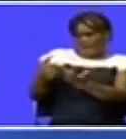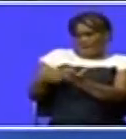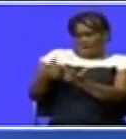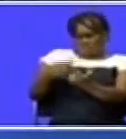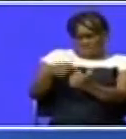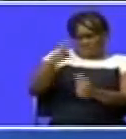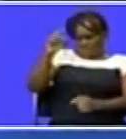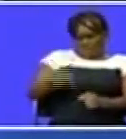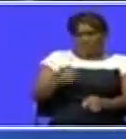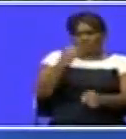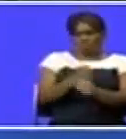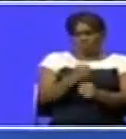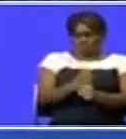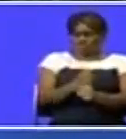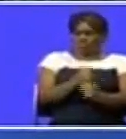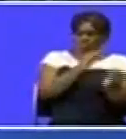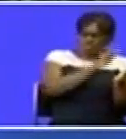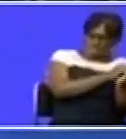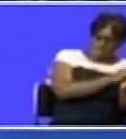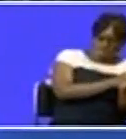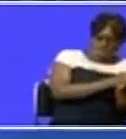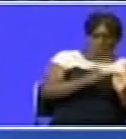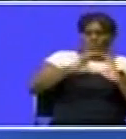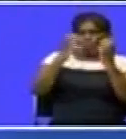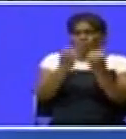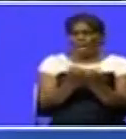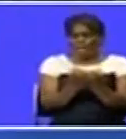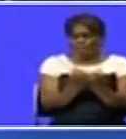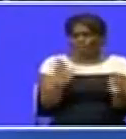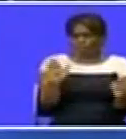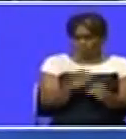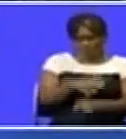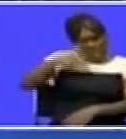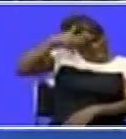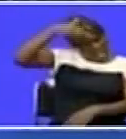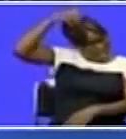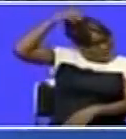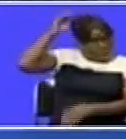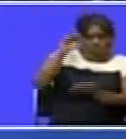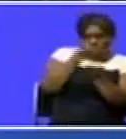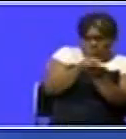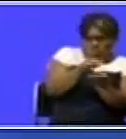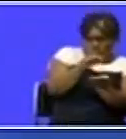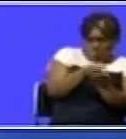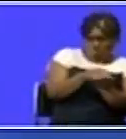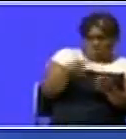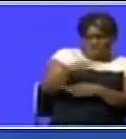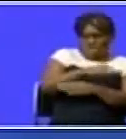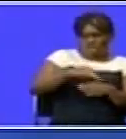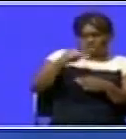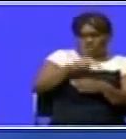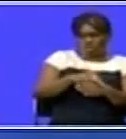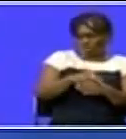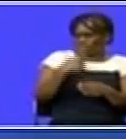must be done for meaningful conservation. Globally, in reserves and parks, lion numbers have gone down drastically. National